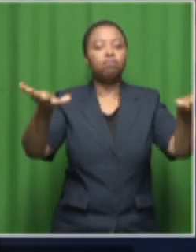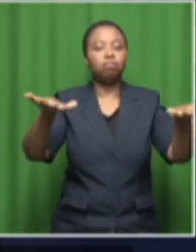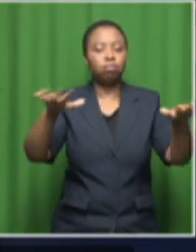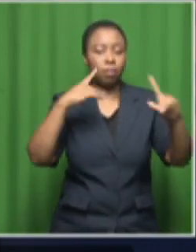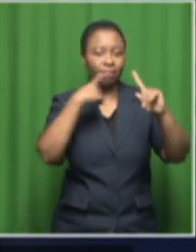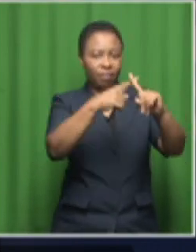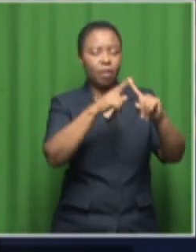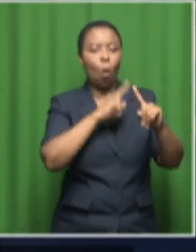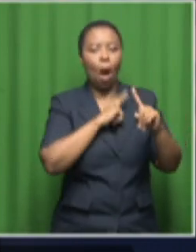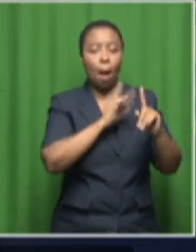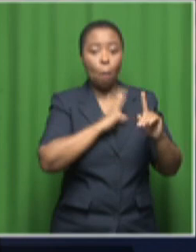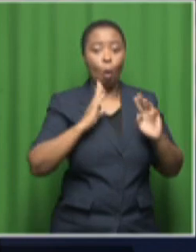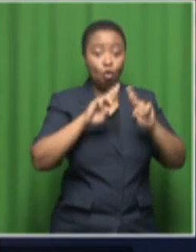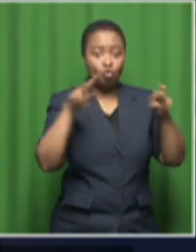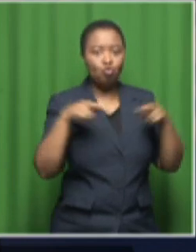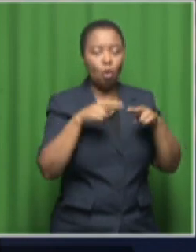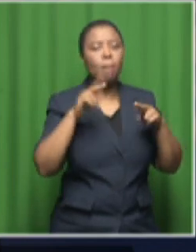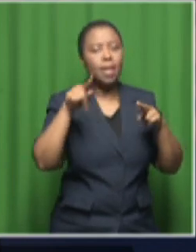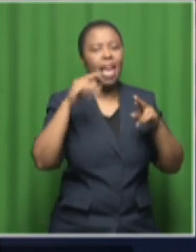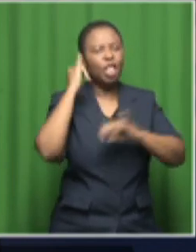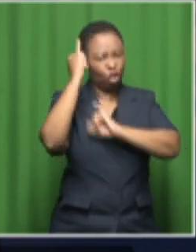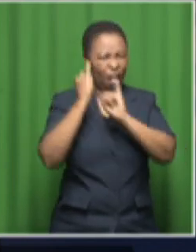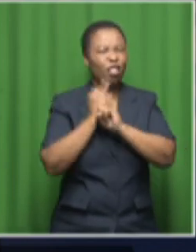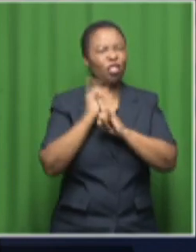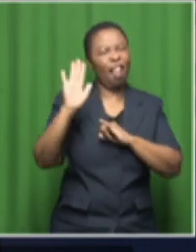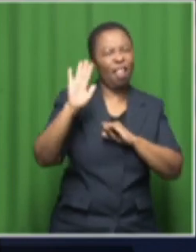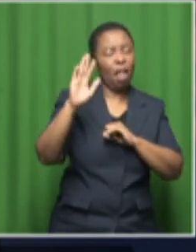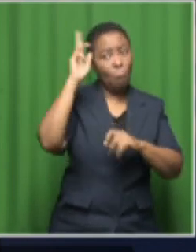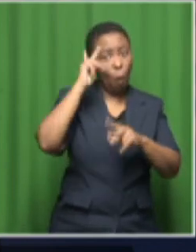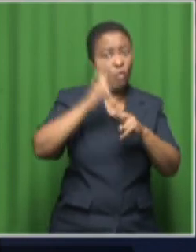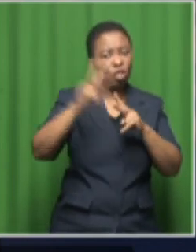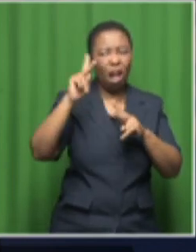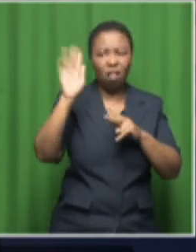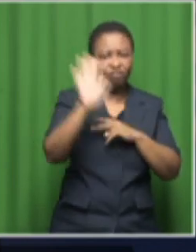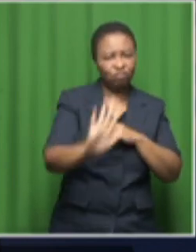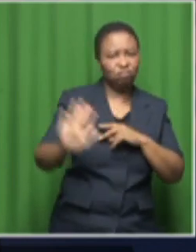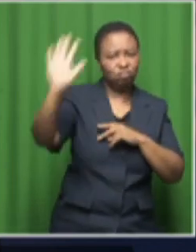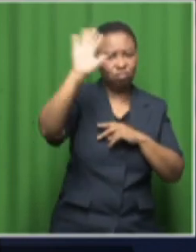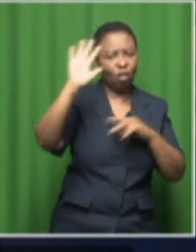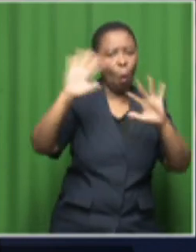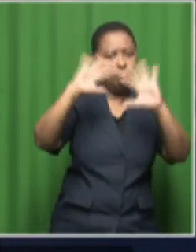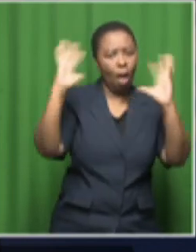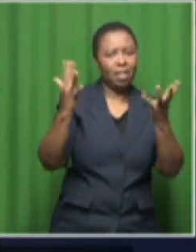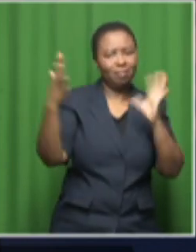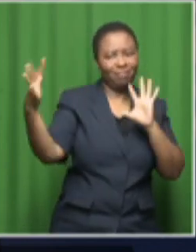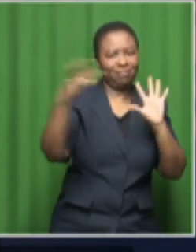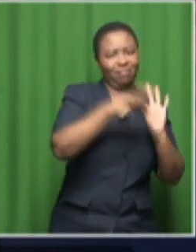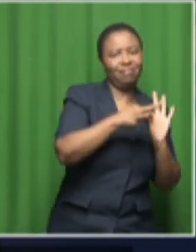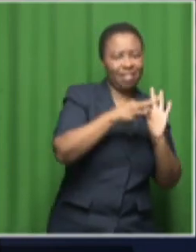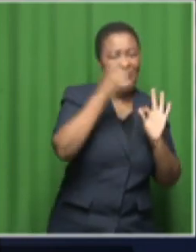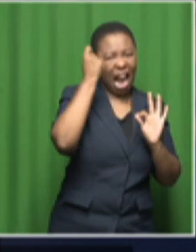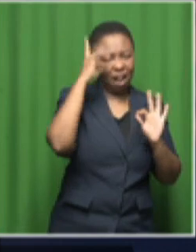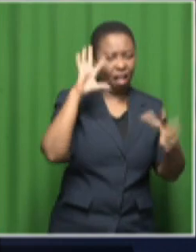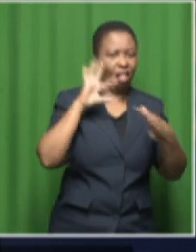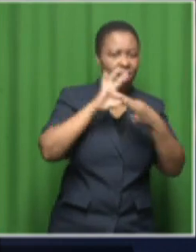see Boardroom really being a global play. I think professionals all across the world can relate to this and resonate with